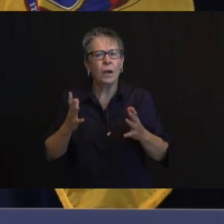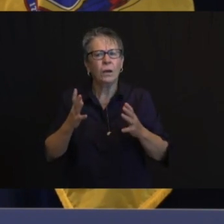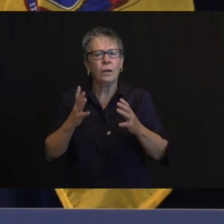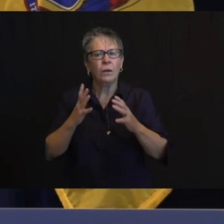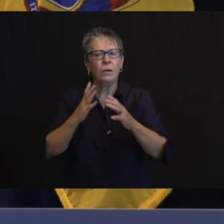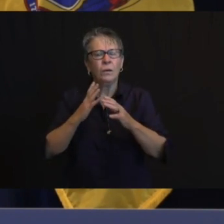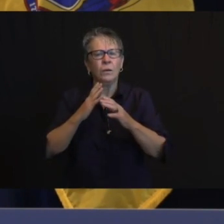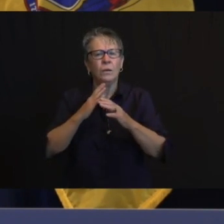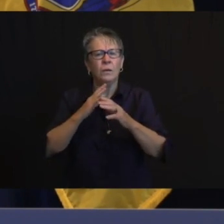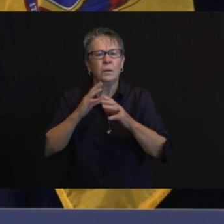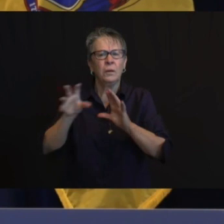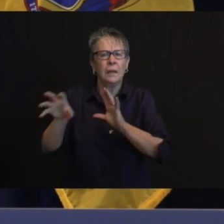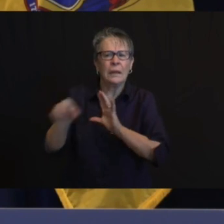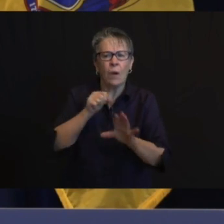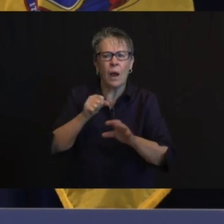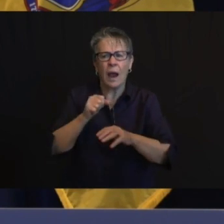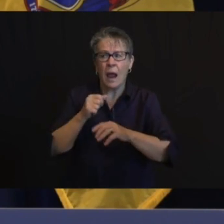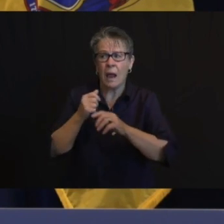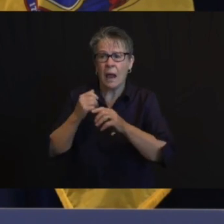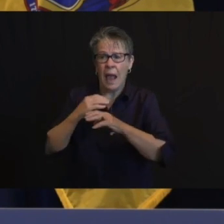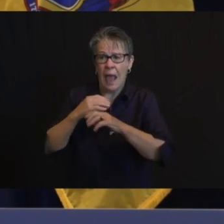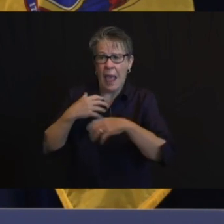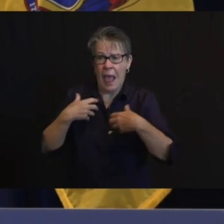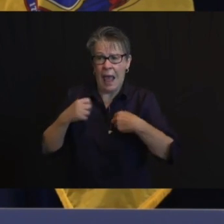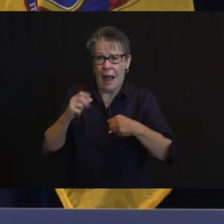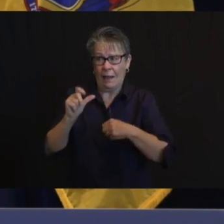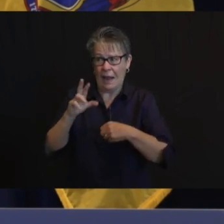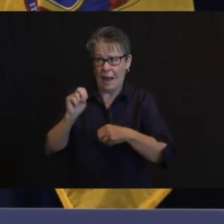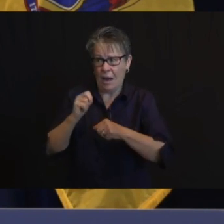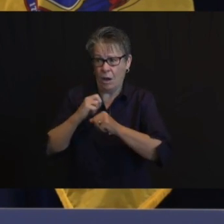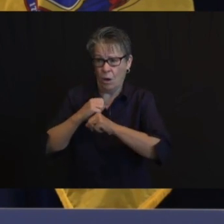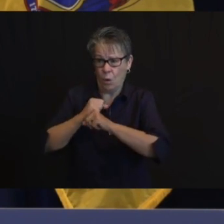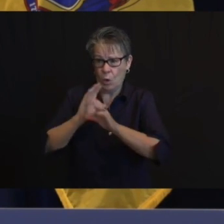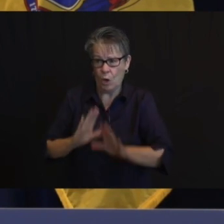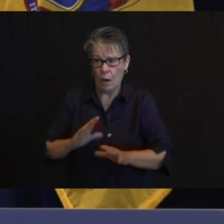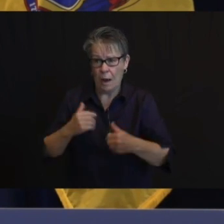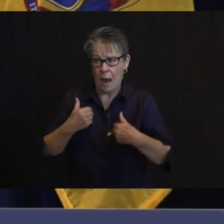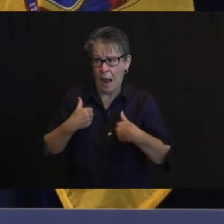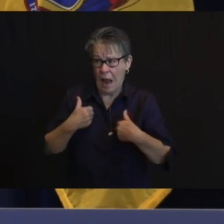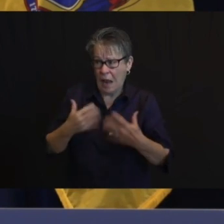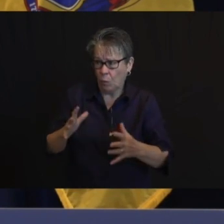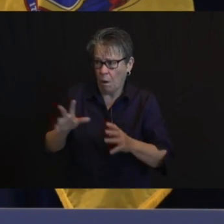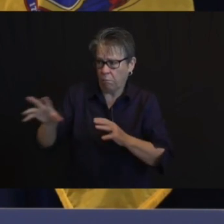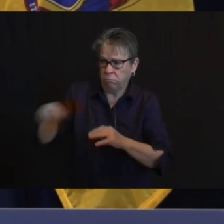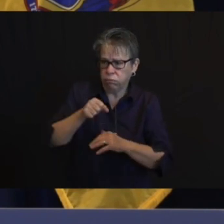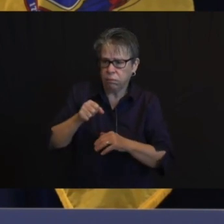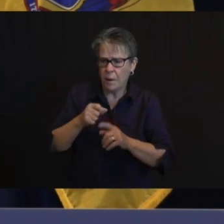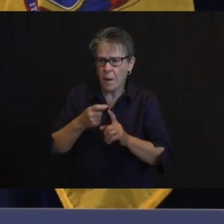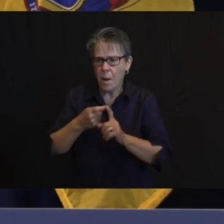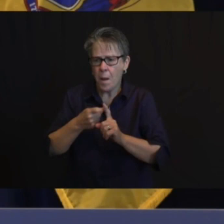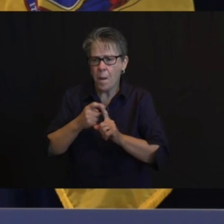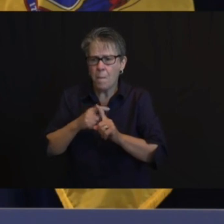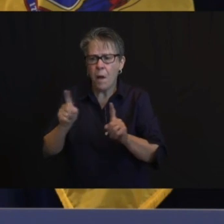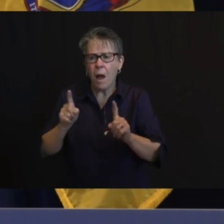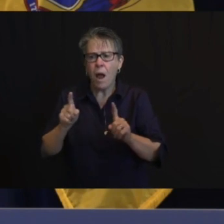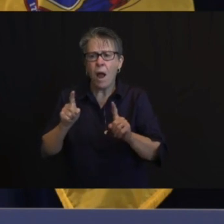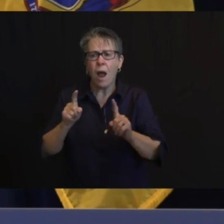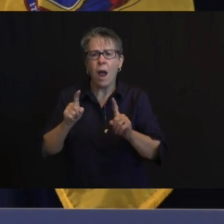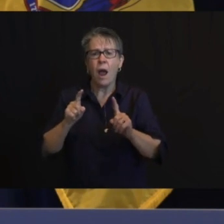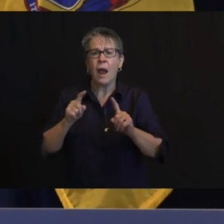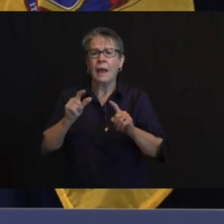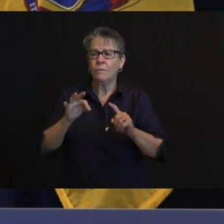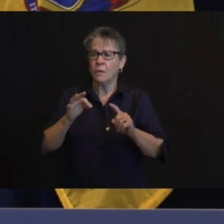from getting her or his vaccine. But if we believe that it would add to the ultimate